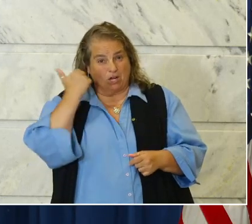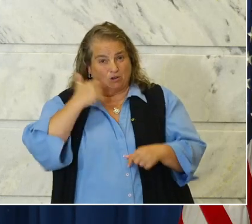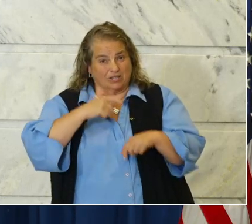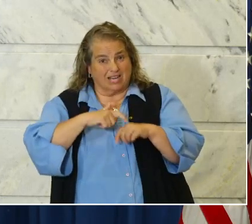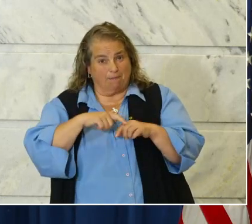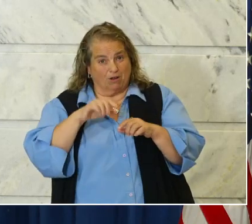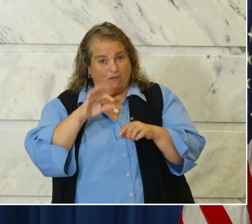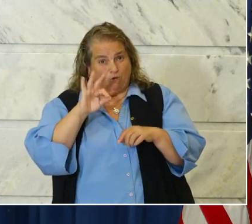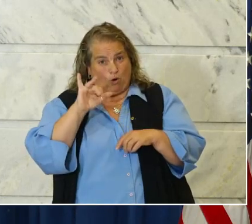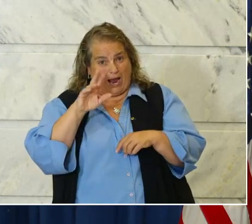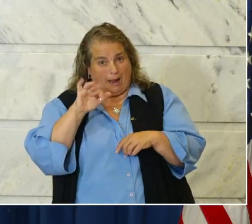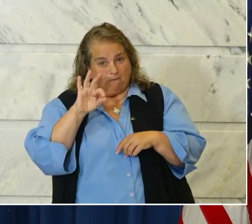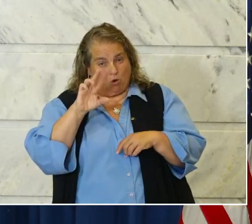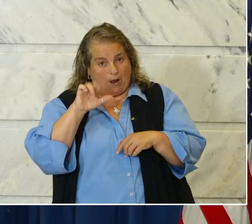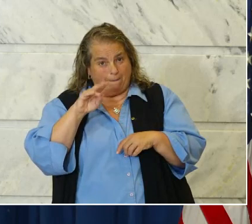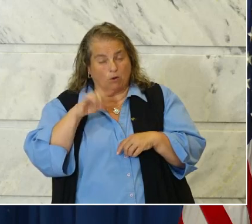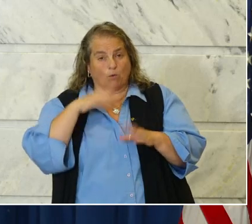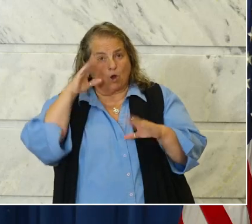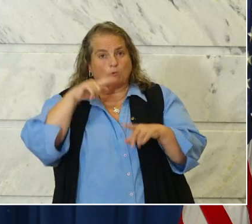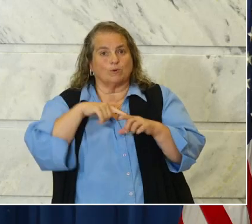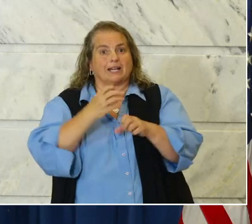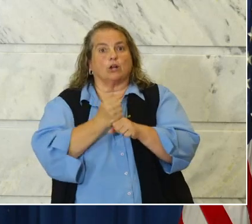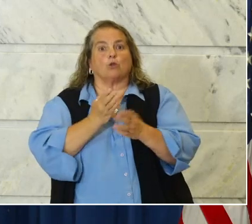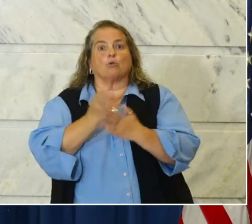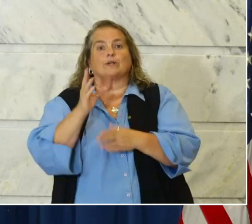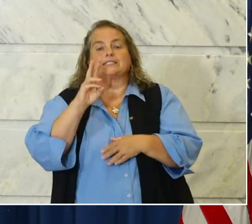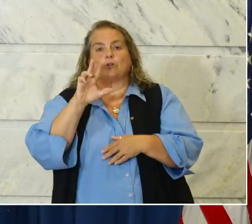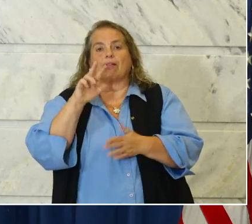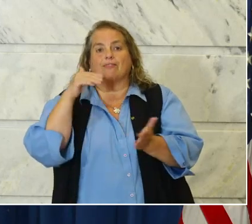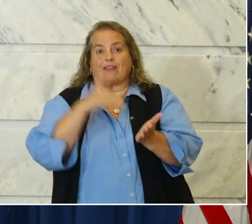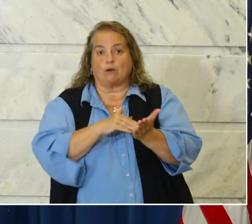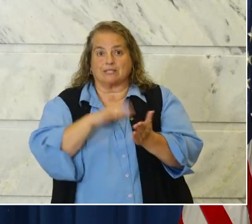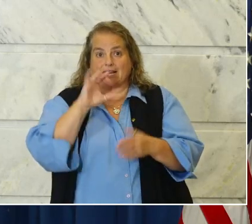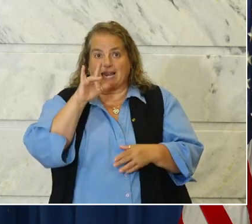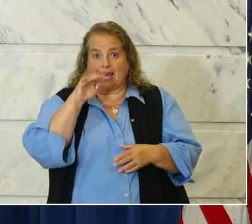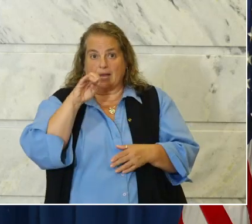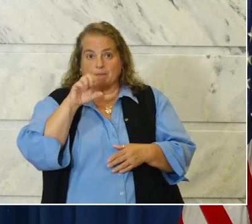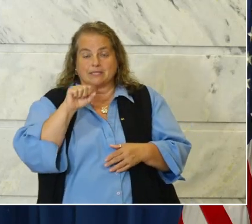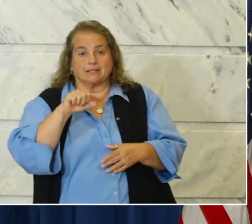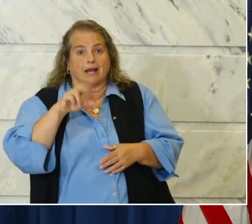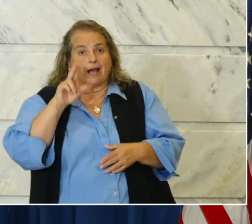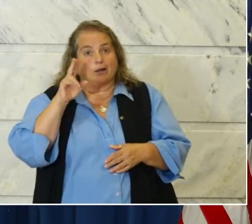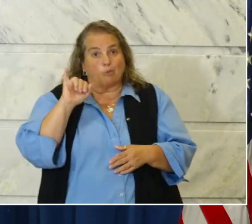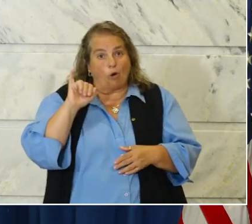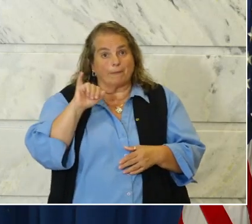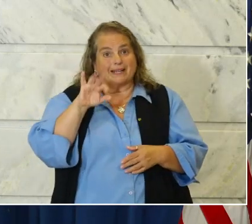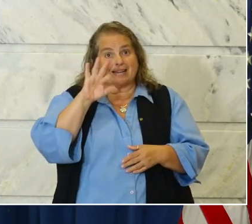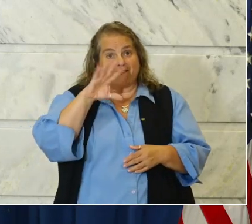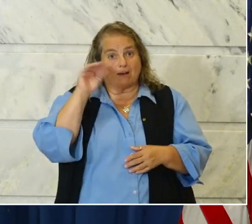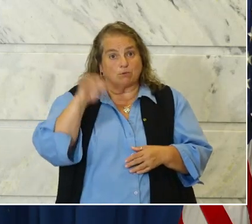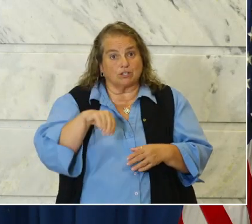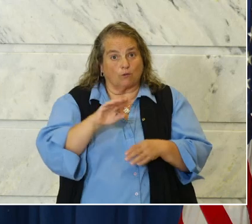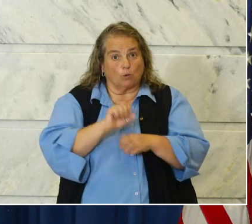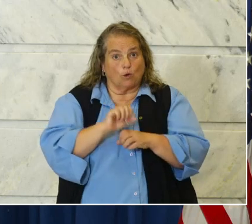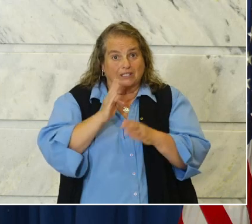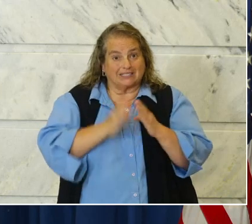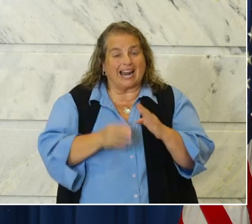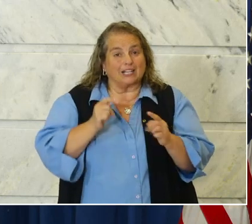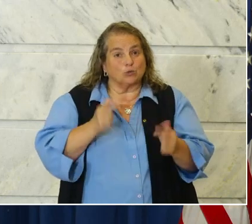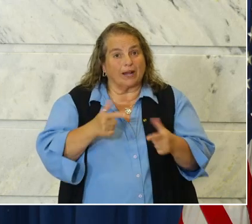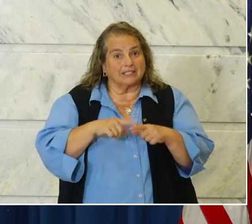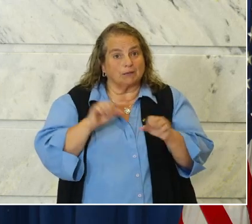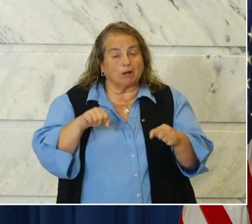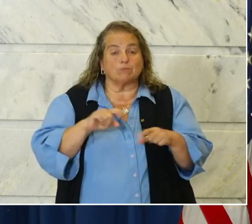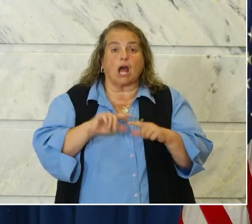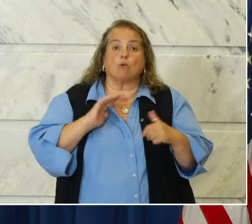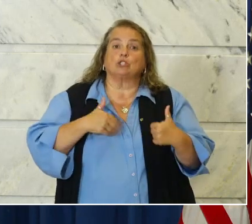We hope we can get through those 63,000 claims. This is on unemployment that have 95% of the work as quickly as possible. Our